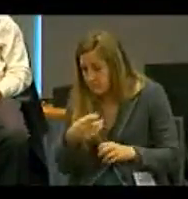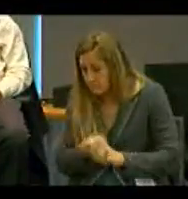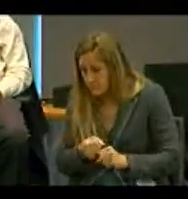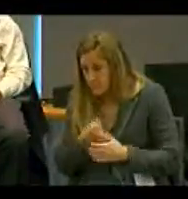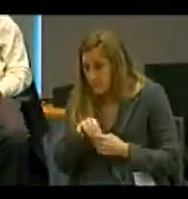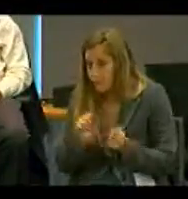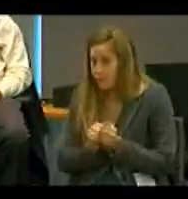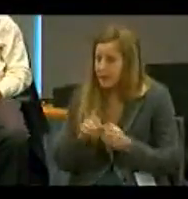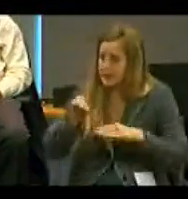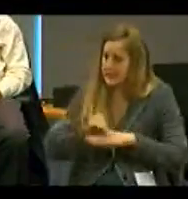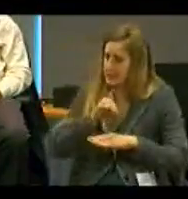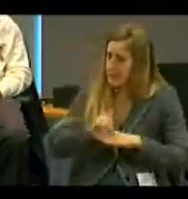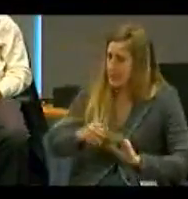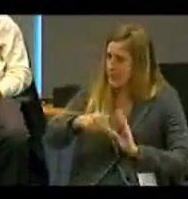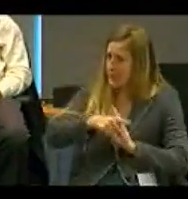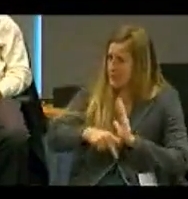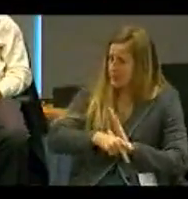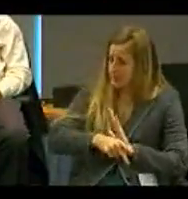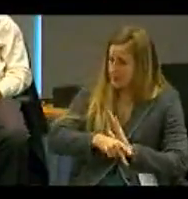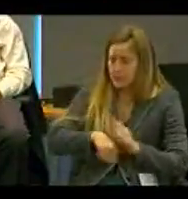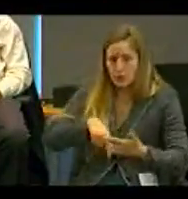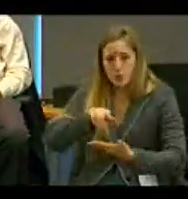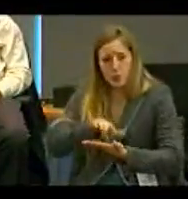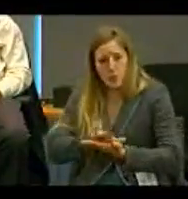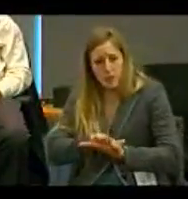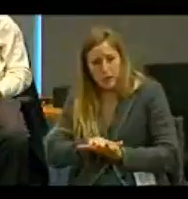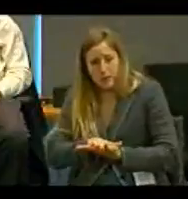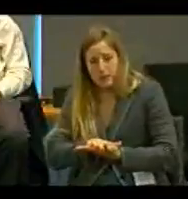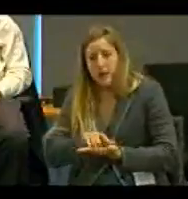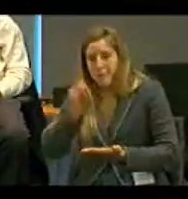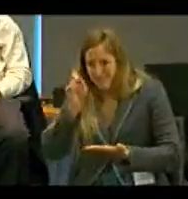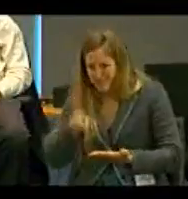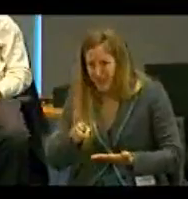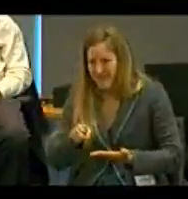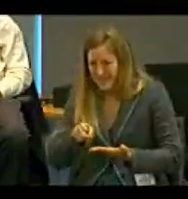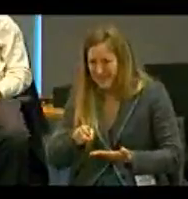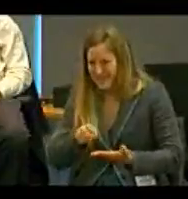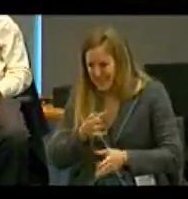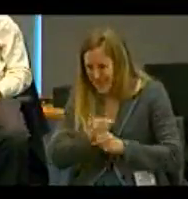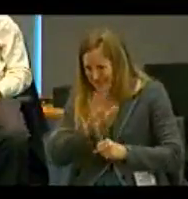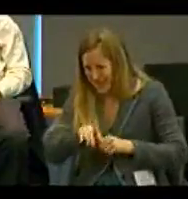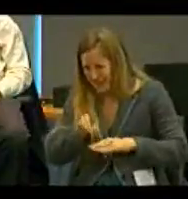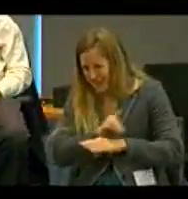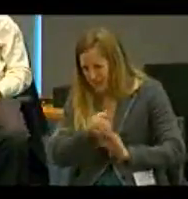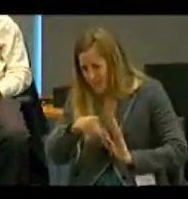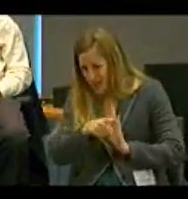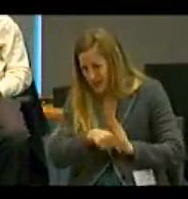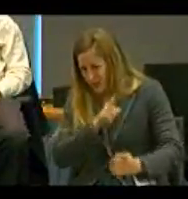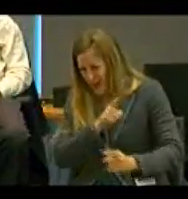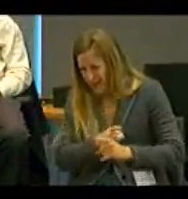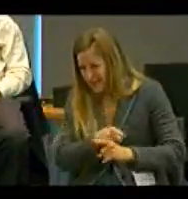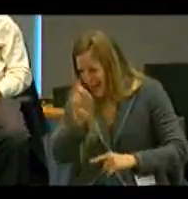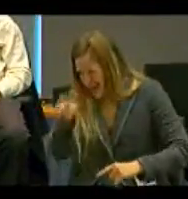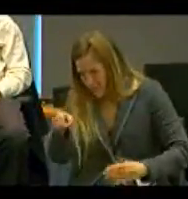to discipline policy, schools must get it right. But where there seems to